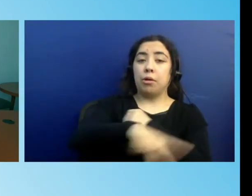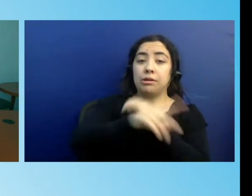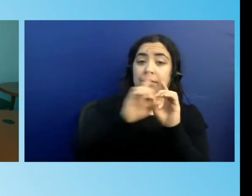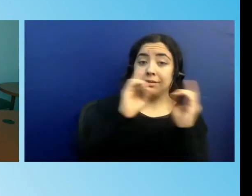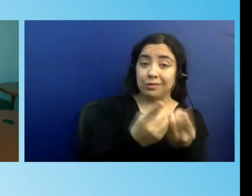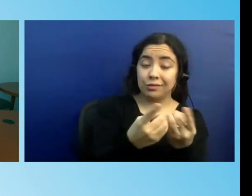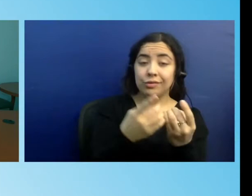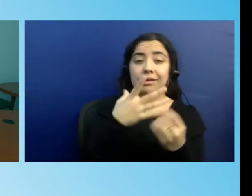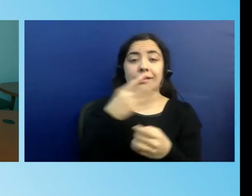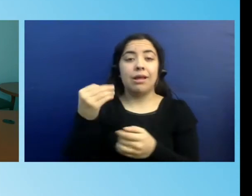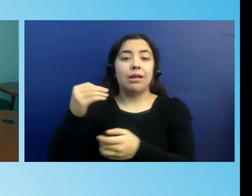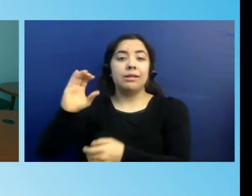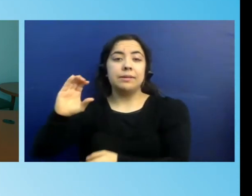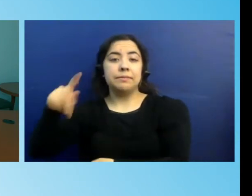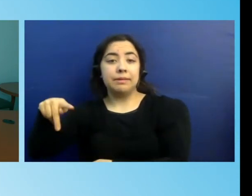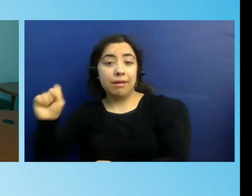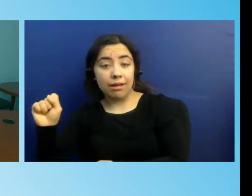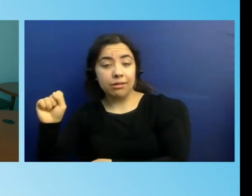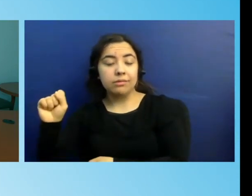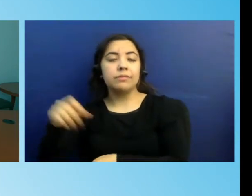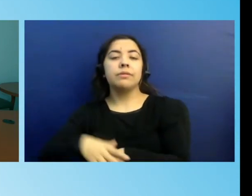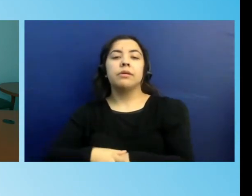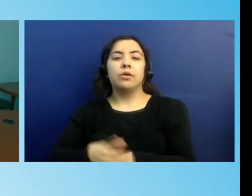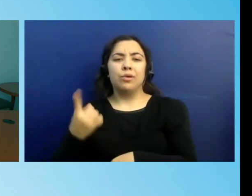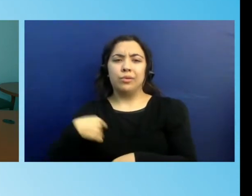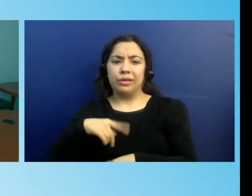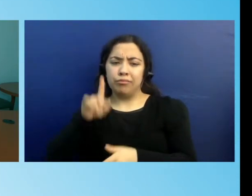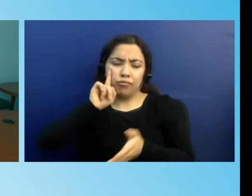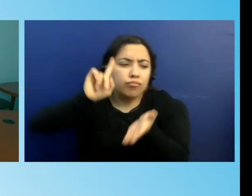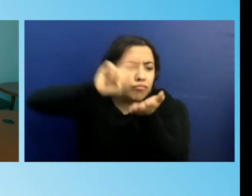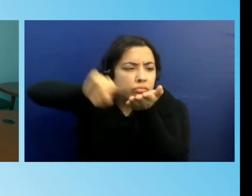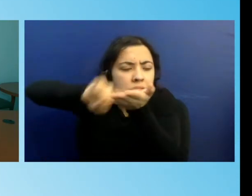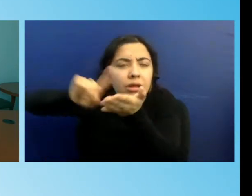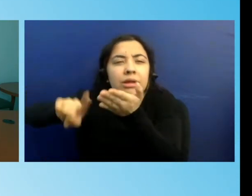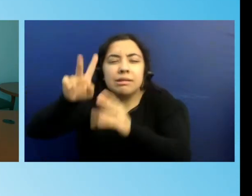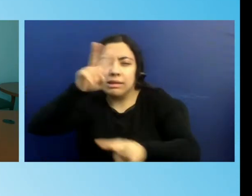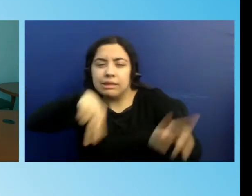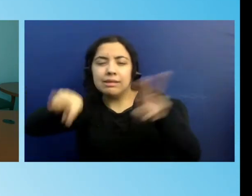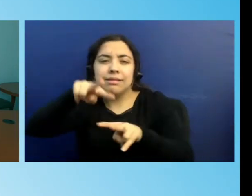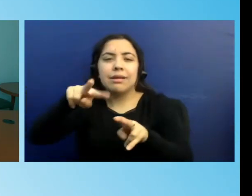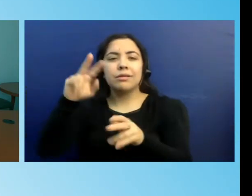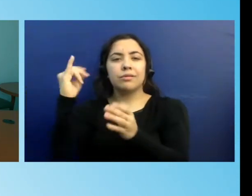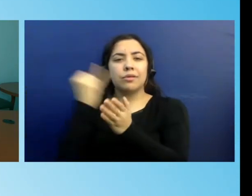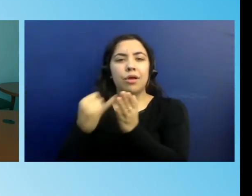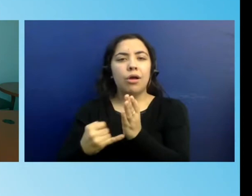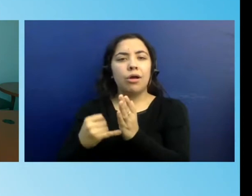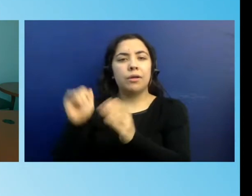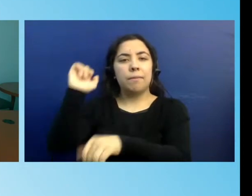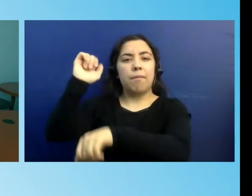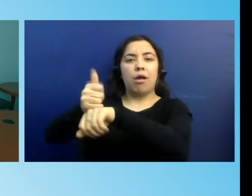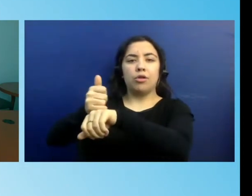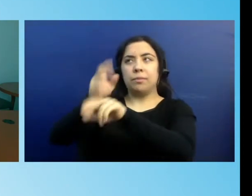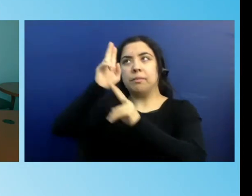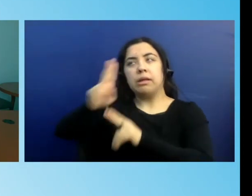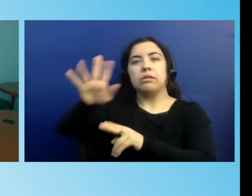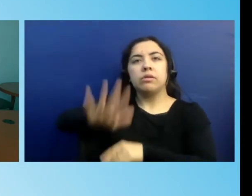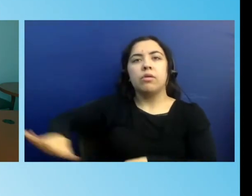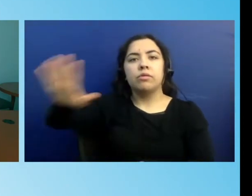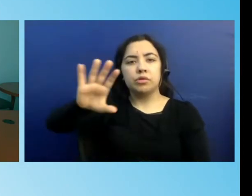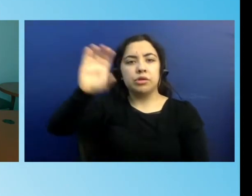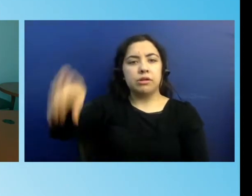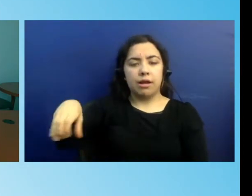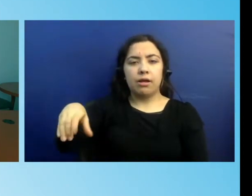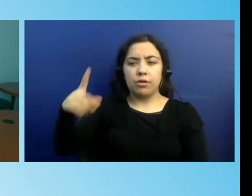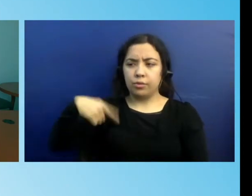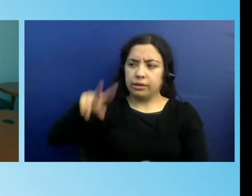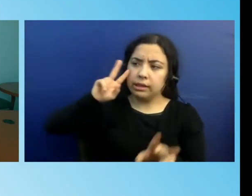to assess memorials, monuments, and other art across Chicago. And for the last 5 months, this committee has grappled